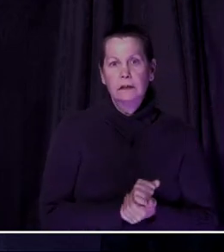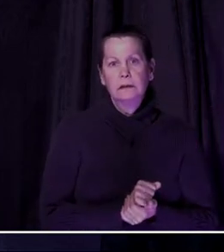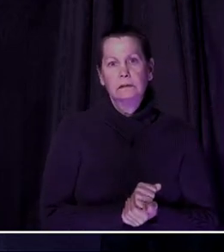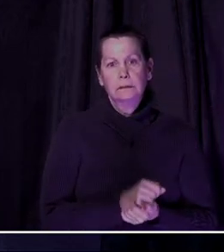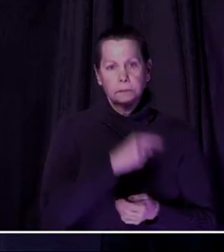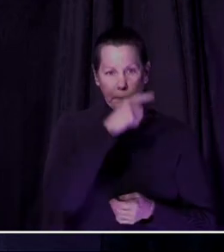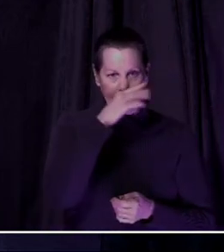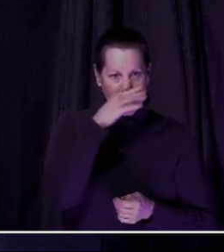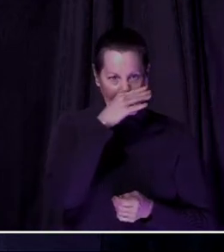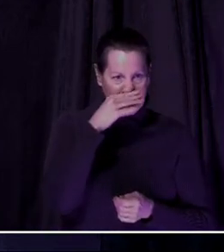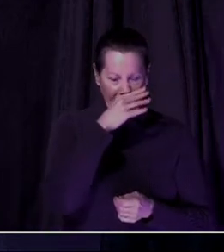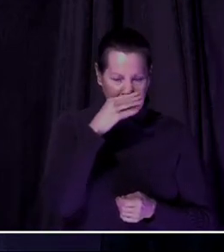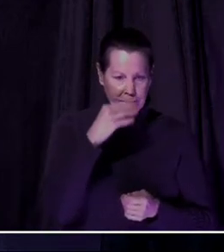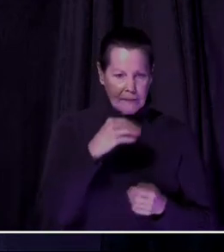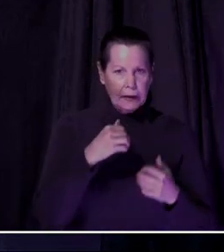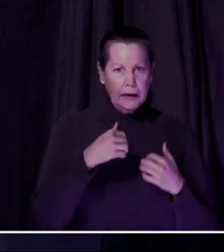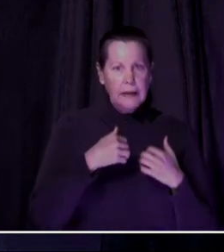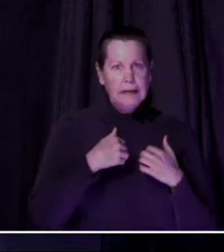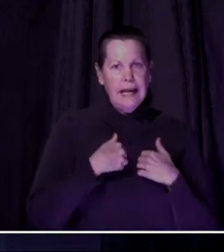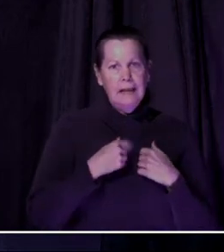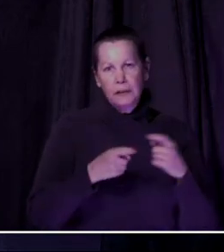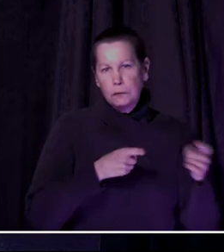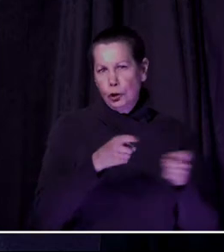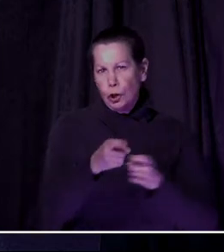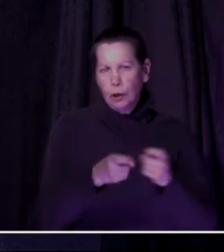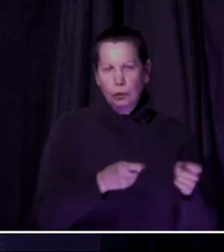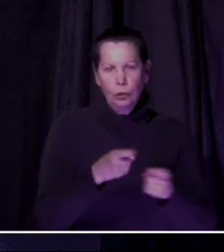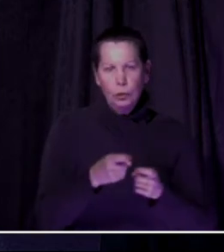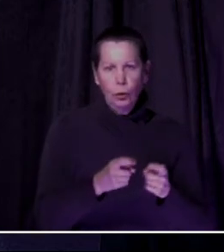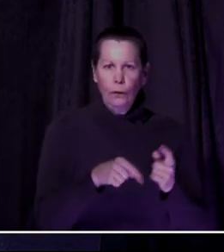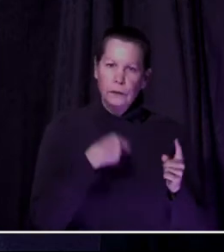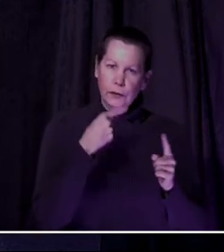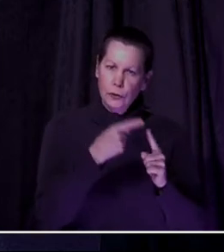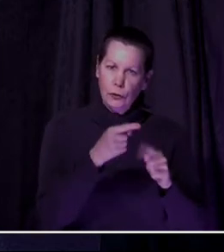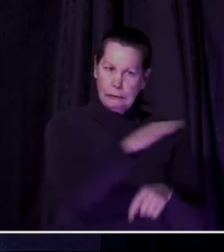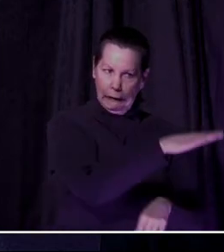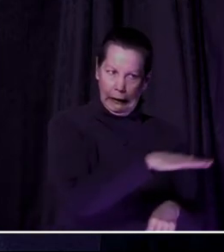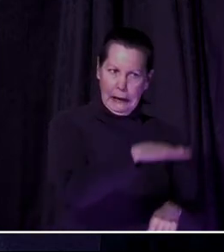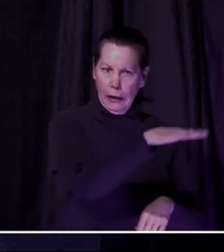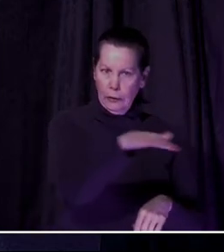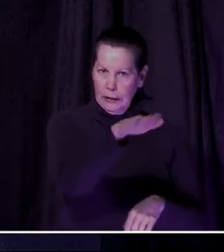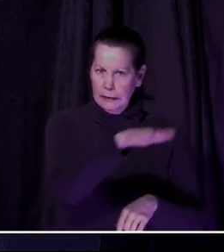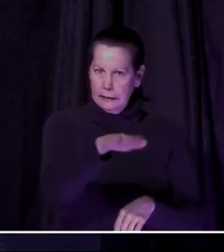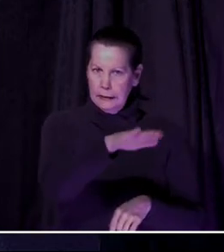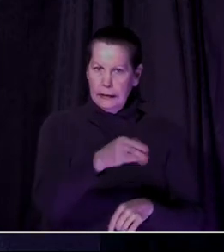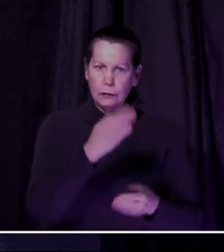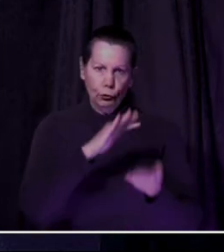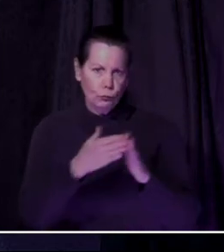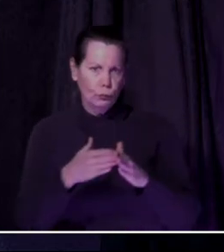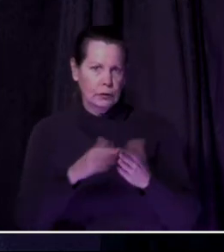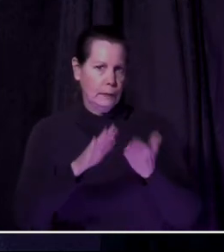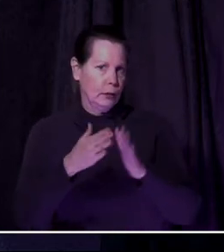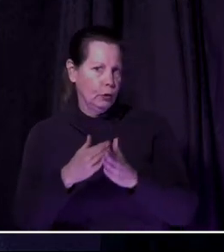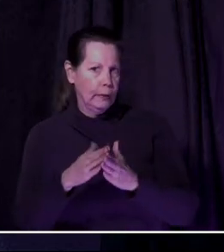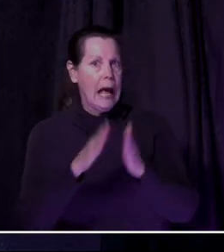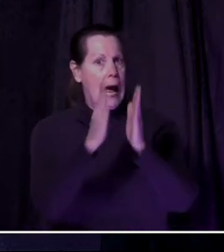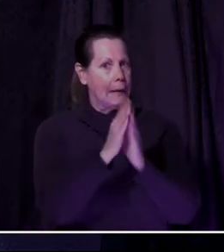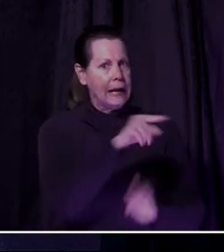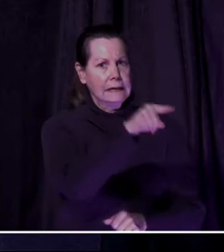you know, to be somewhat in charge of certain spots within the Jerusalem community, I'm coming to